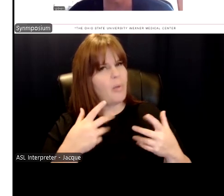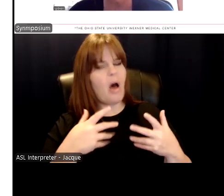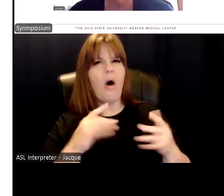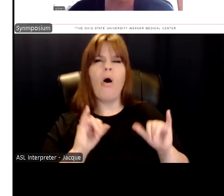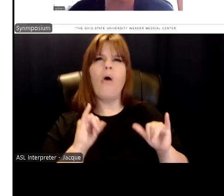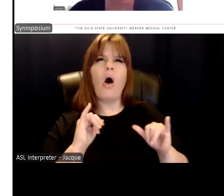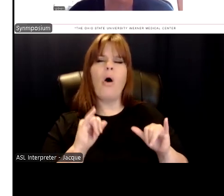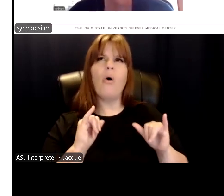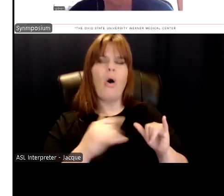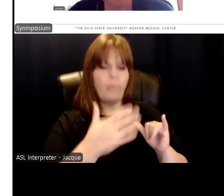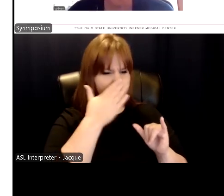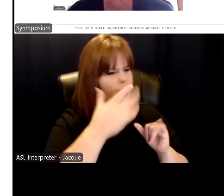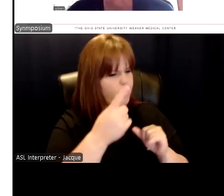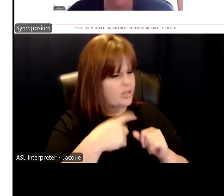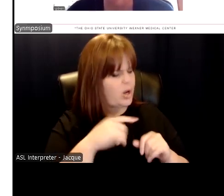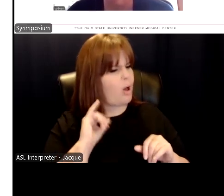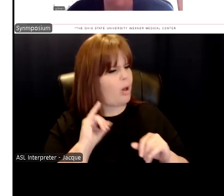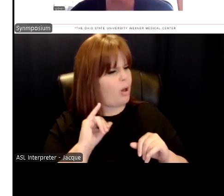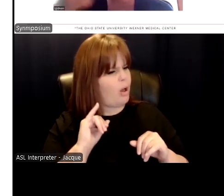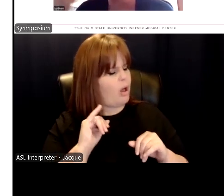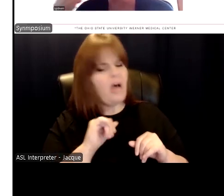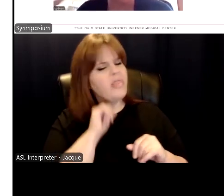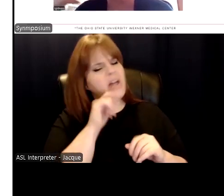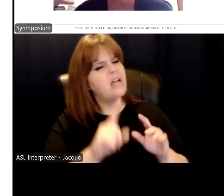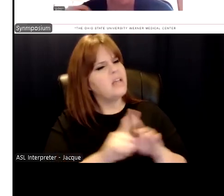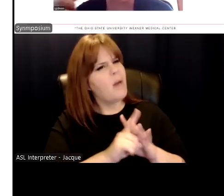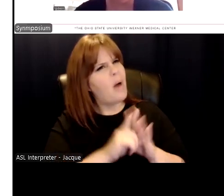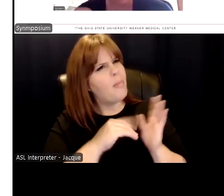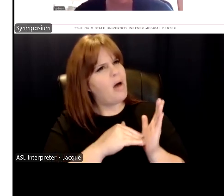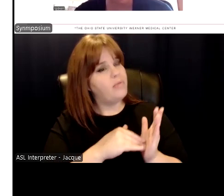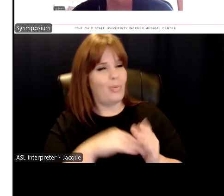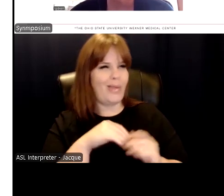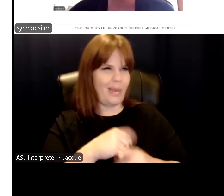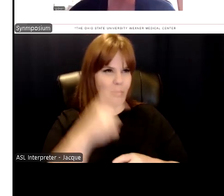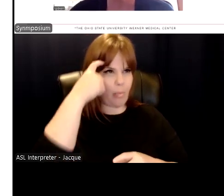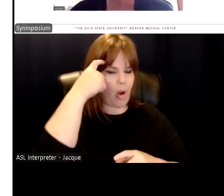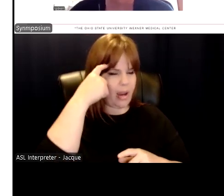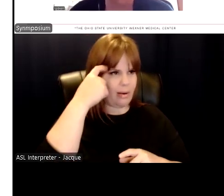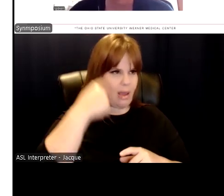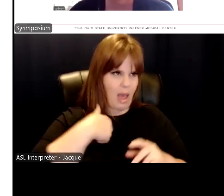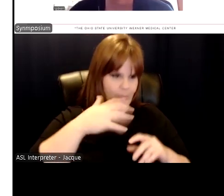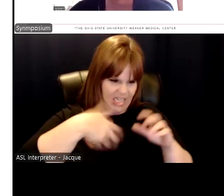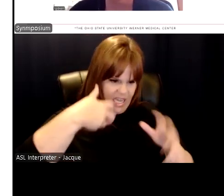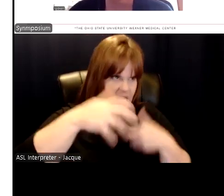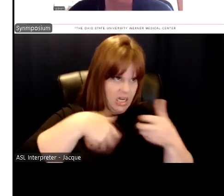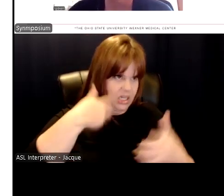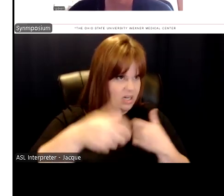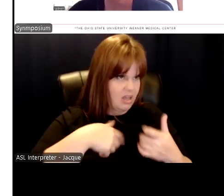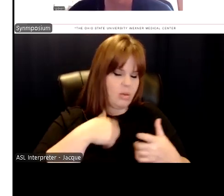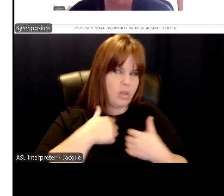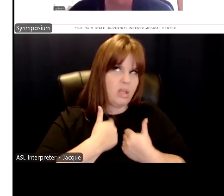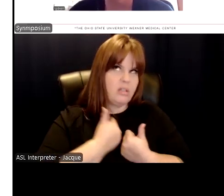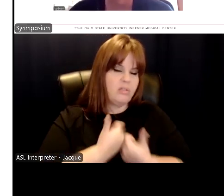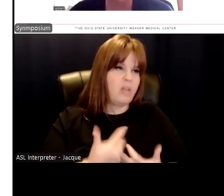a really good question, and that hasn't come up too often, has it? While in my brain, I was digging. It was exhausting. And I got